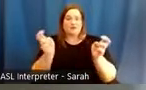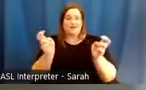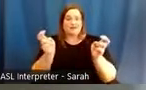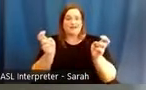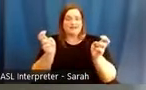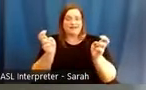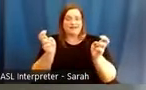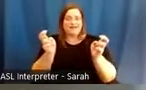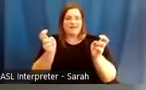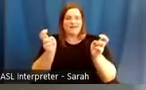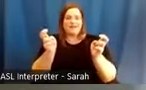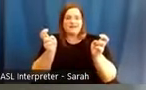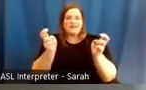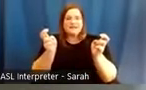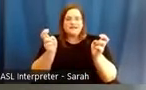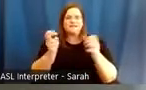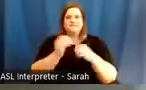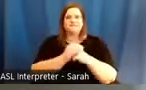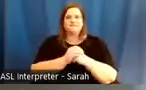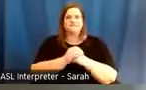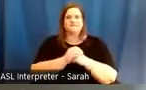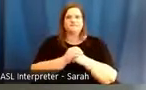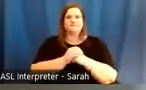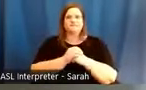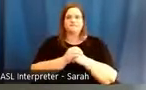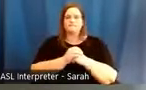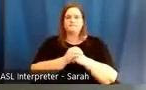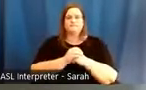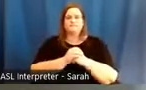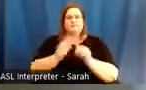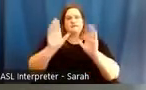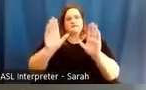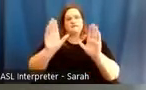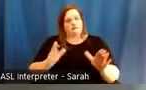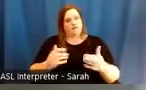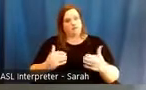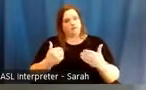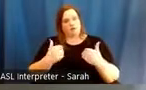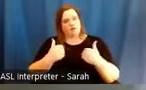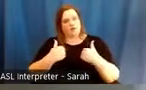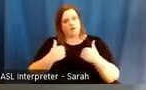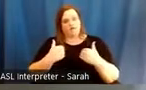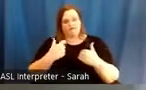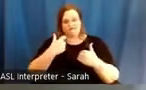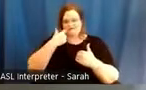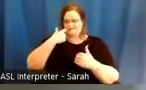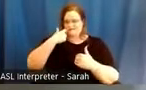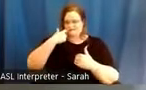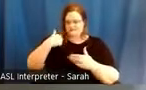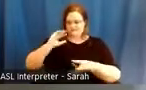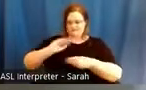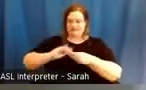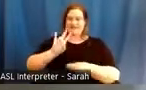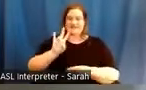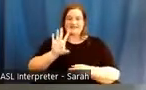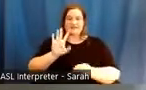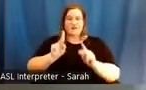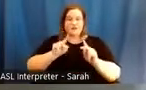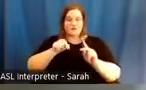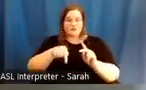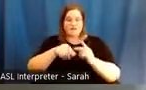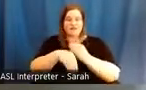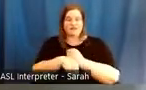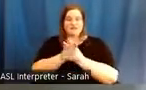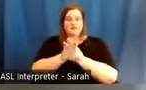something that it's really fabulous to have, by last count, I think 75 people in this virtual